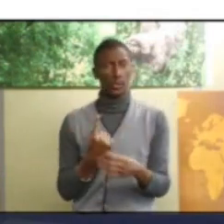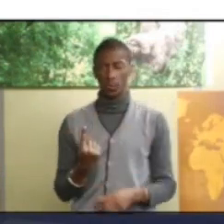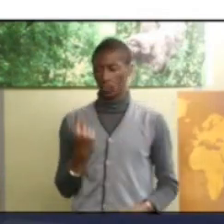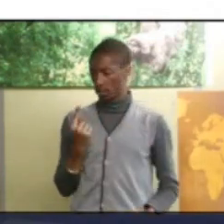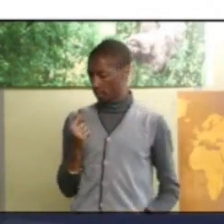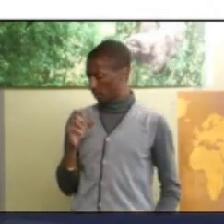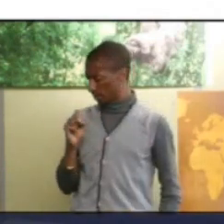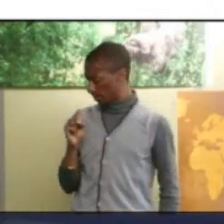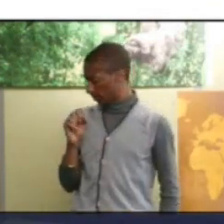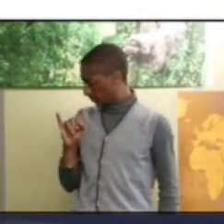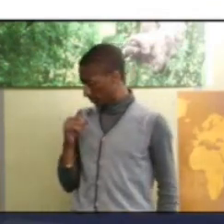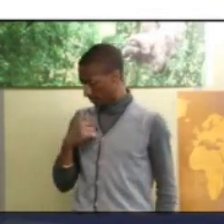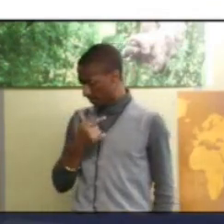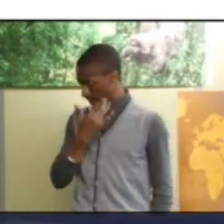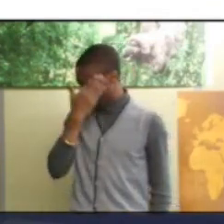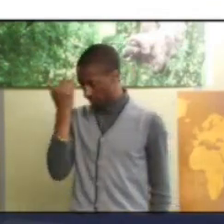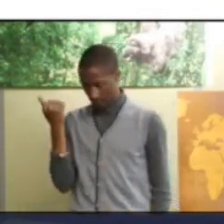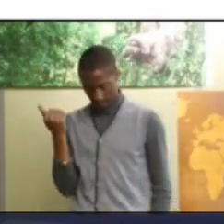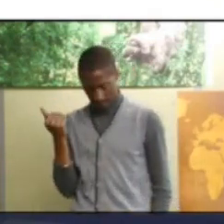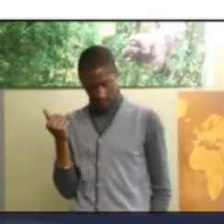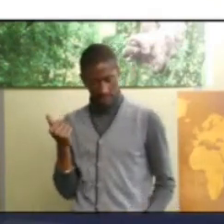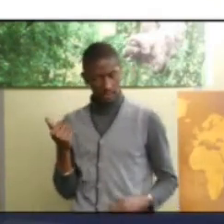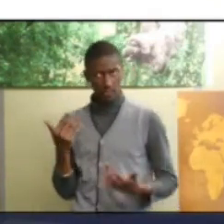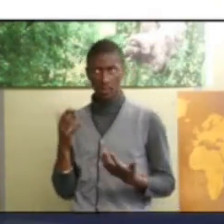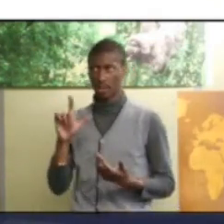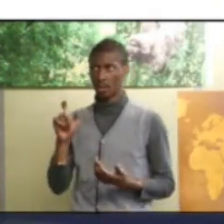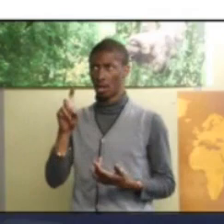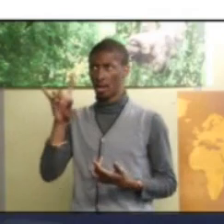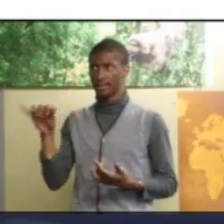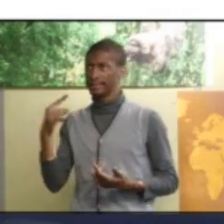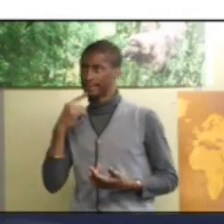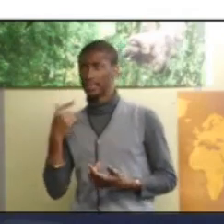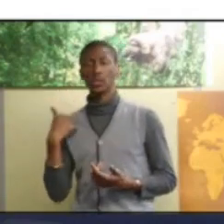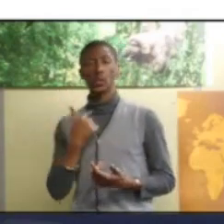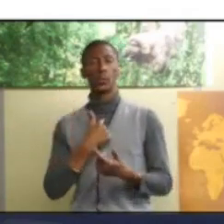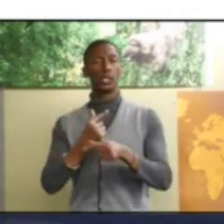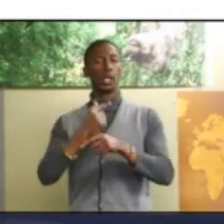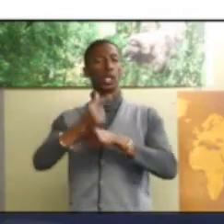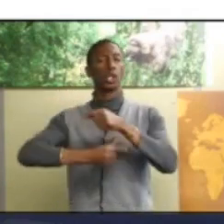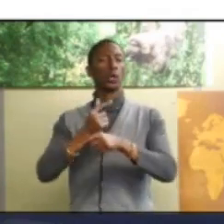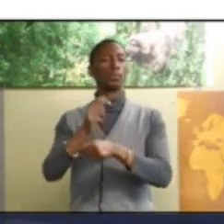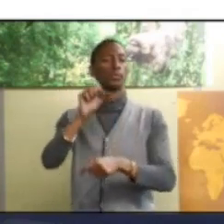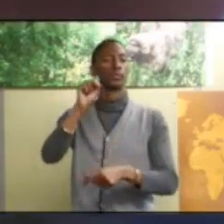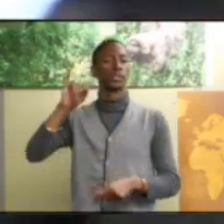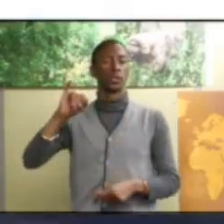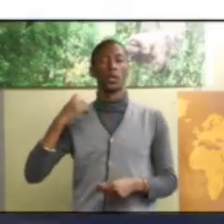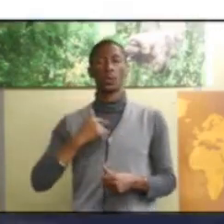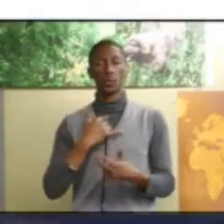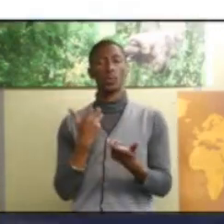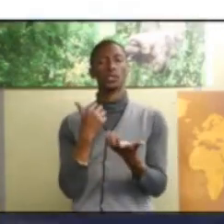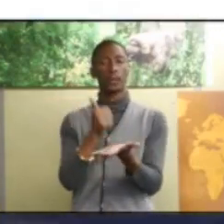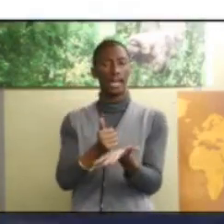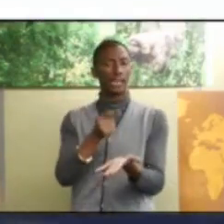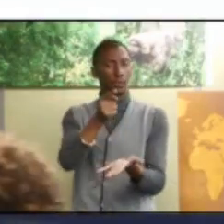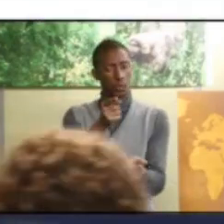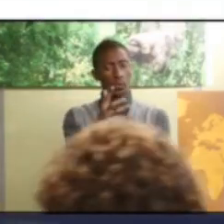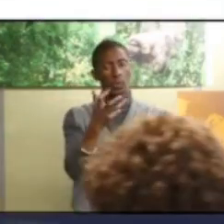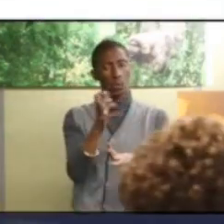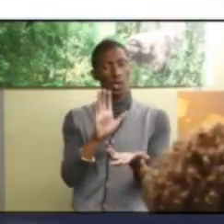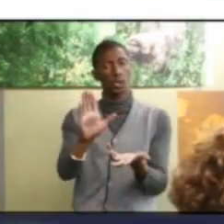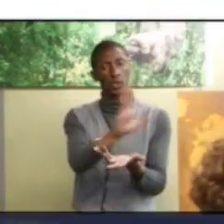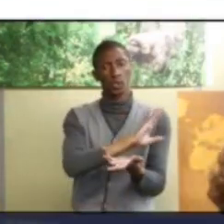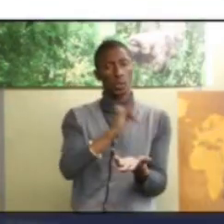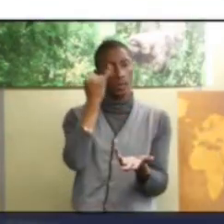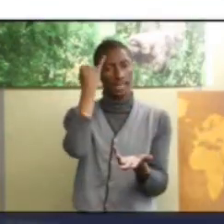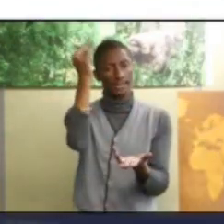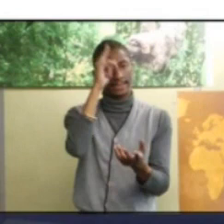us, we're all global Smithsonian, so we're here to assist you. We want to bring your visions to light. Money's